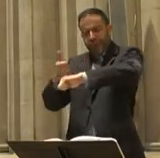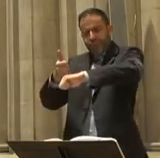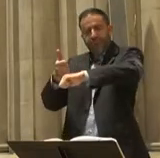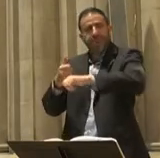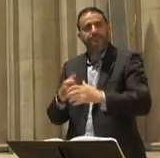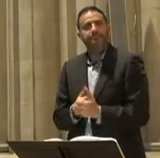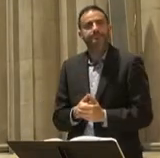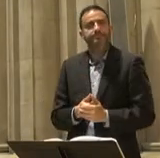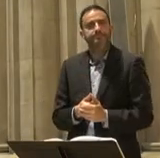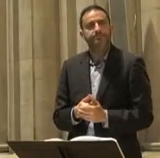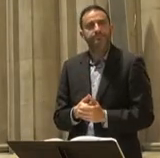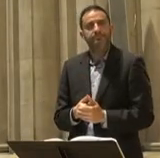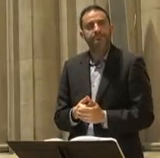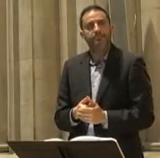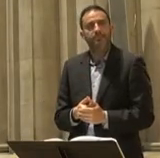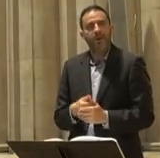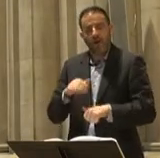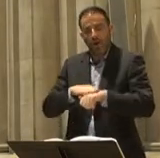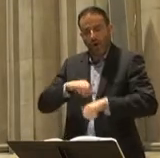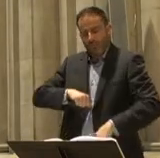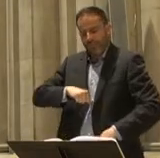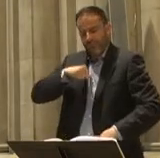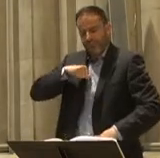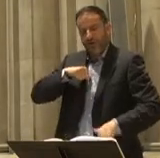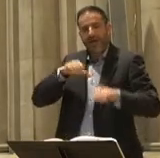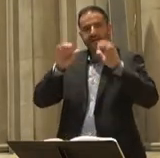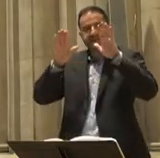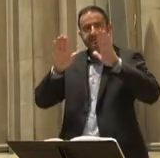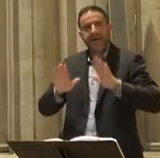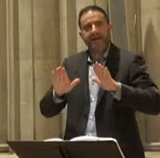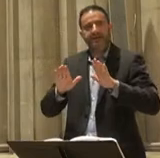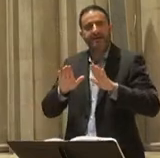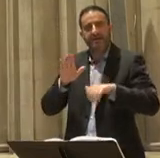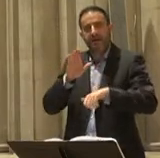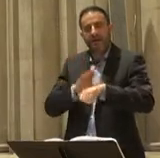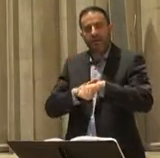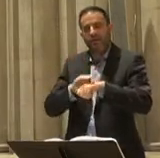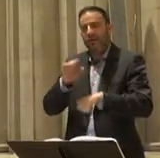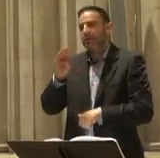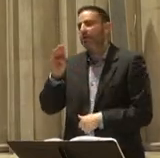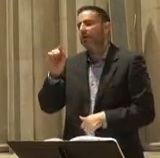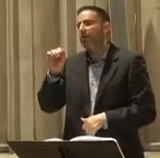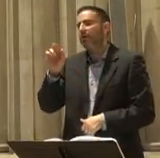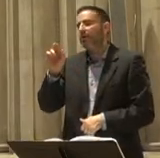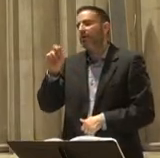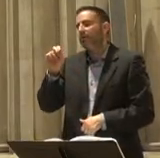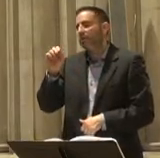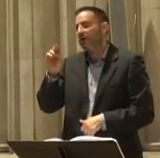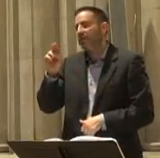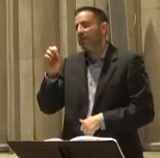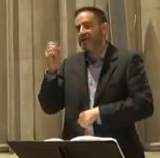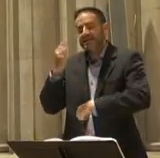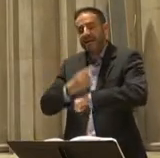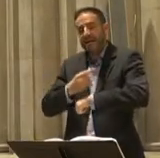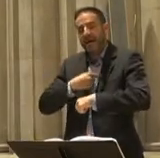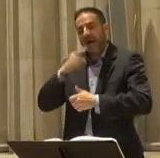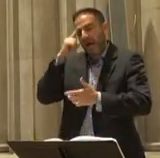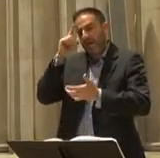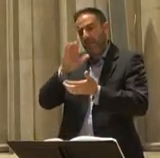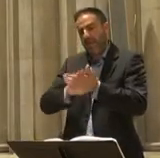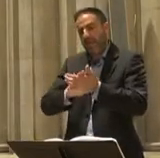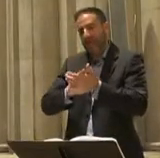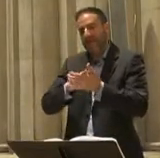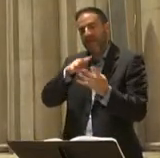Canterbury pulpit, on Pride Sunday and St. Barnabas Day, I believe in rainbows,